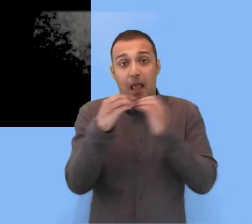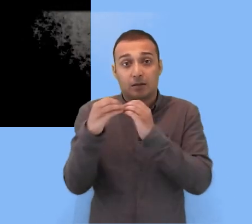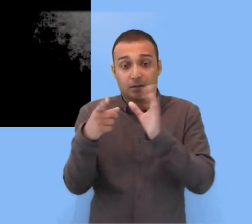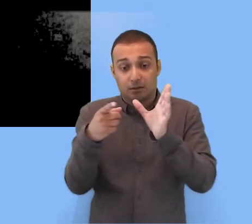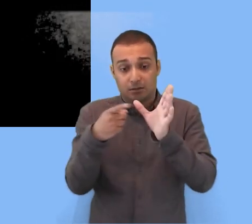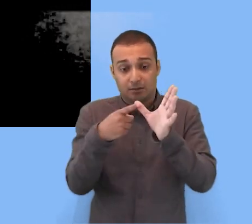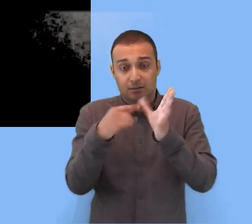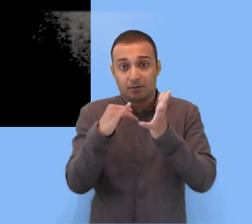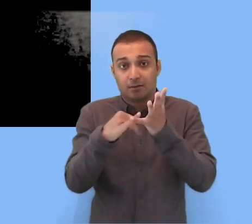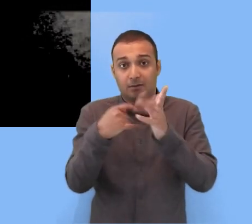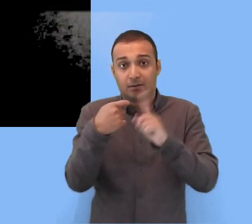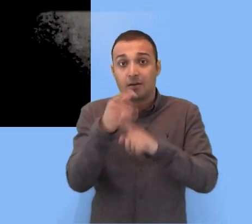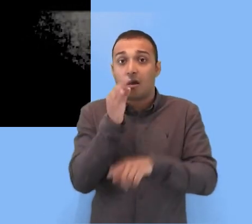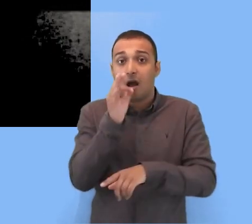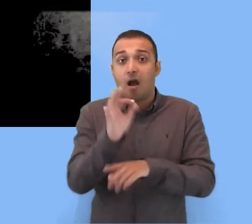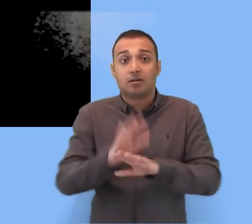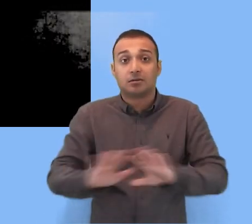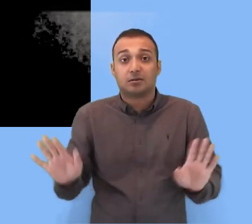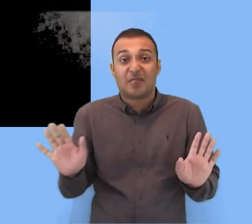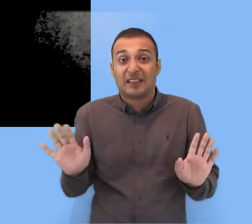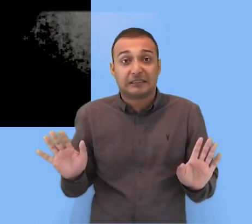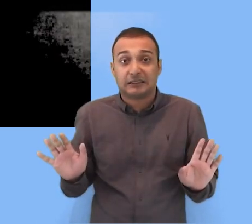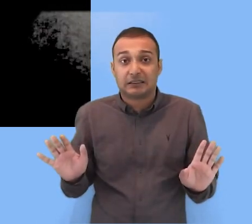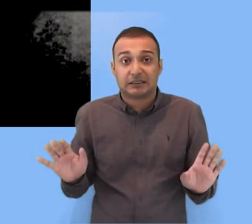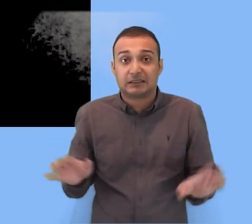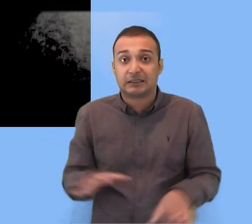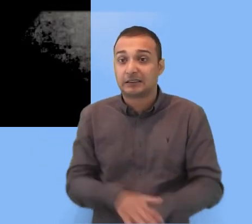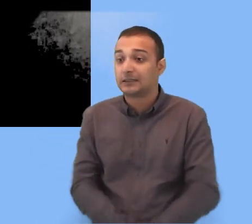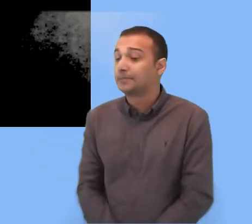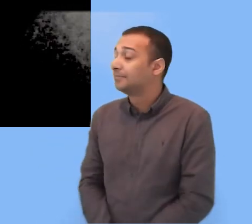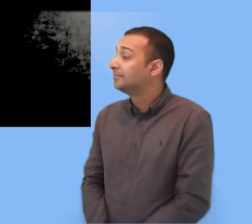I think that's really nice. There was a